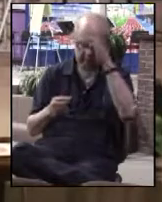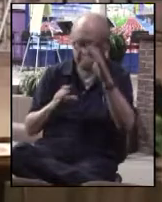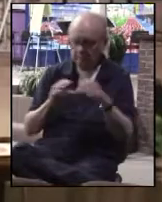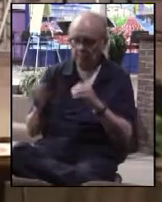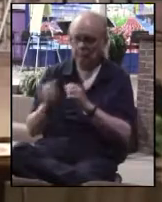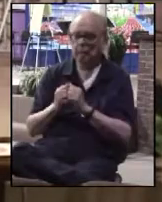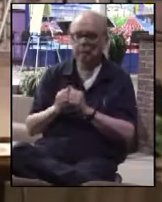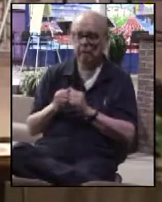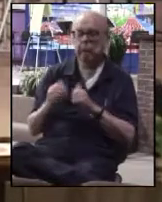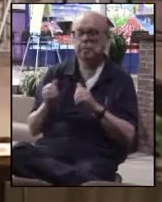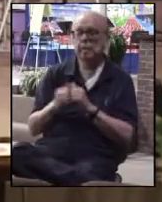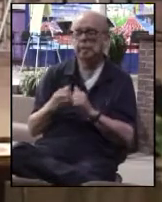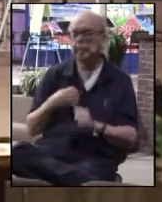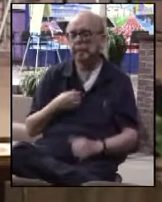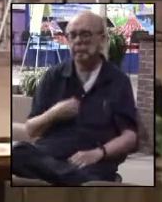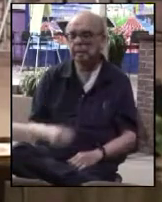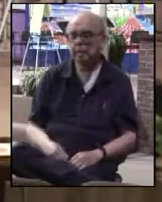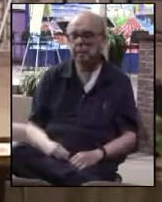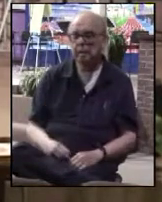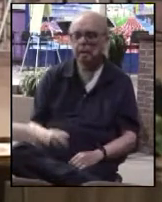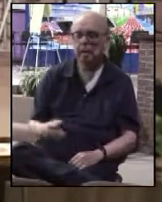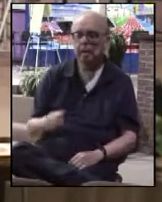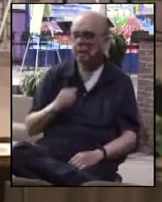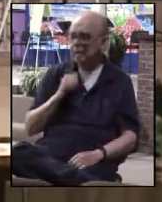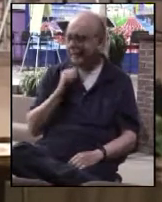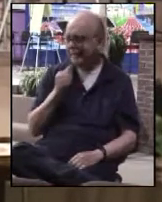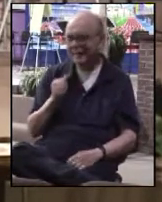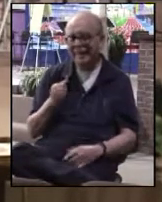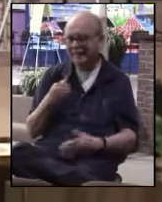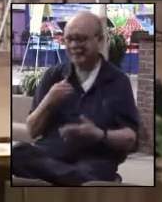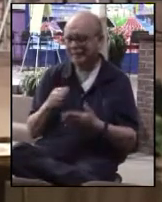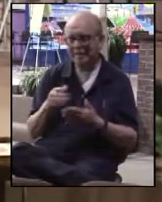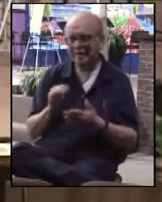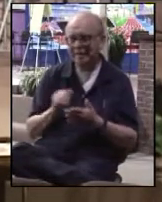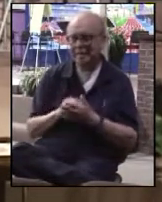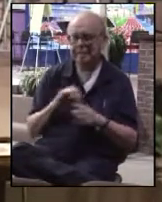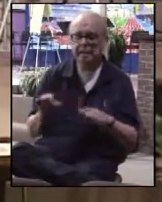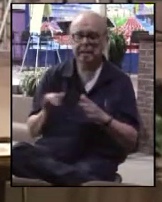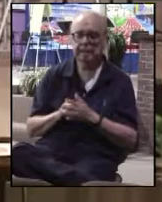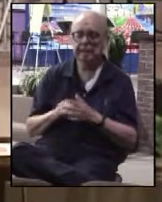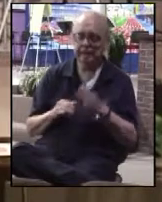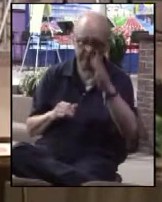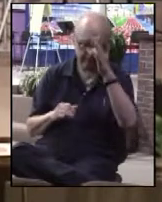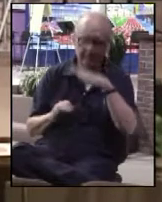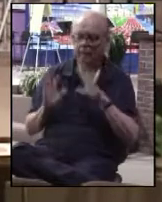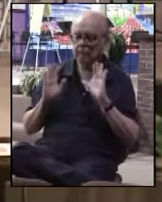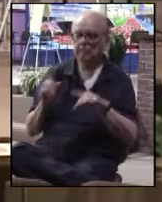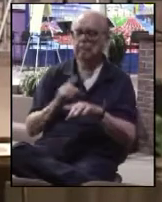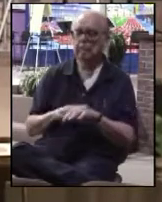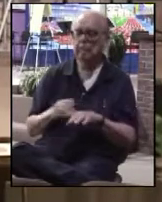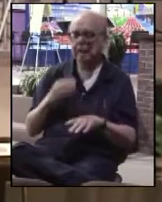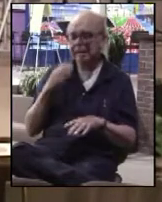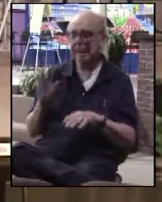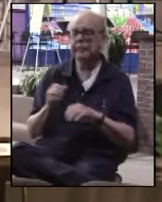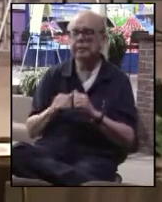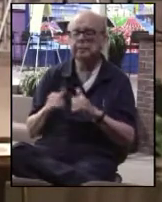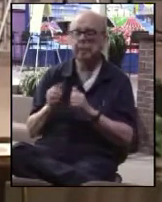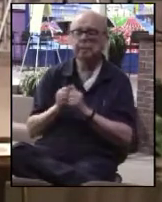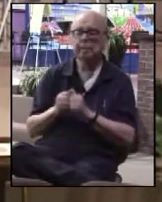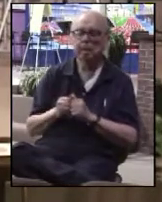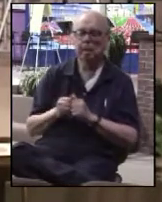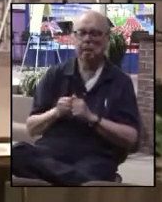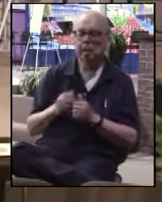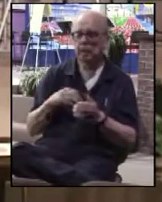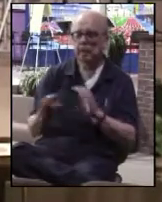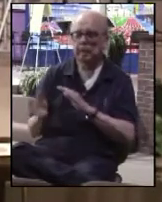it together and play with me well who could resist so we did just that and we had a great time laughing at playing tucking